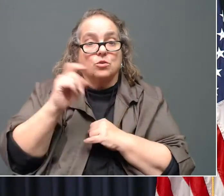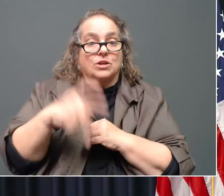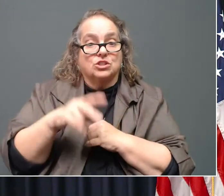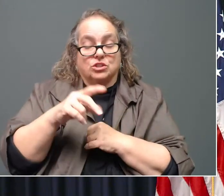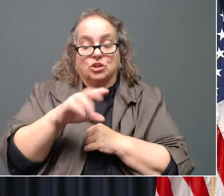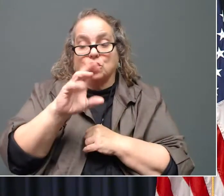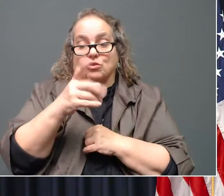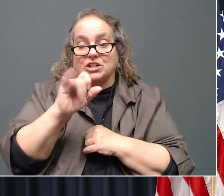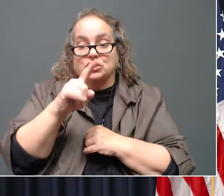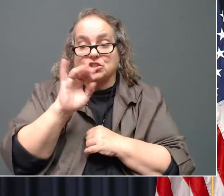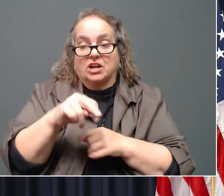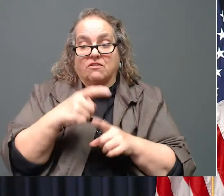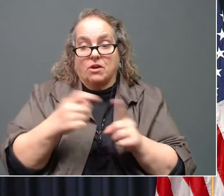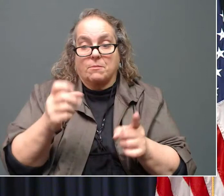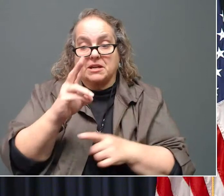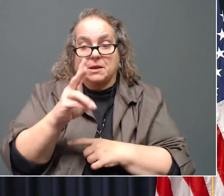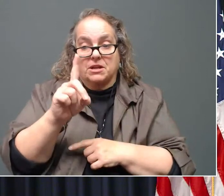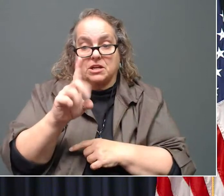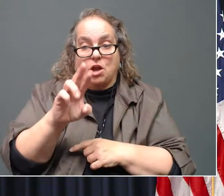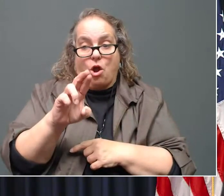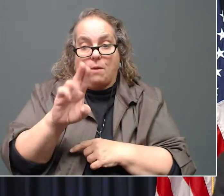WDRB.